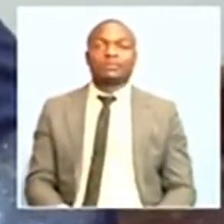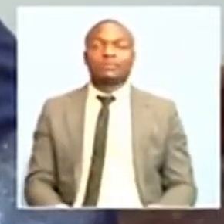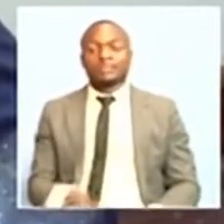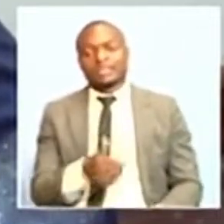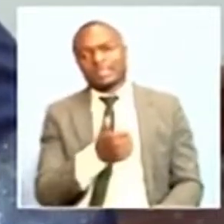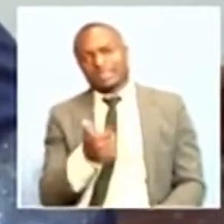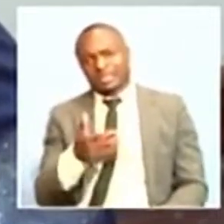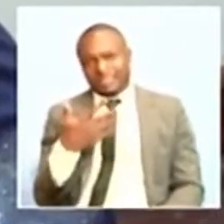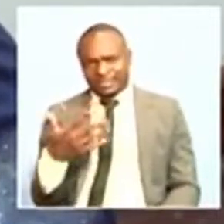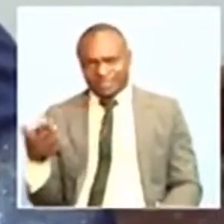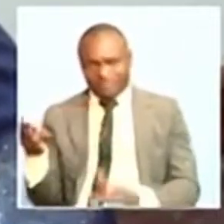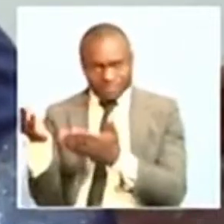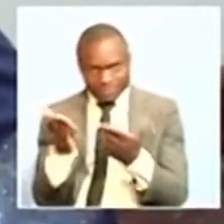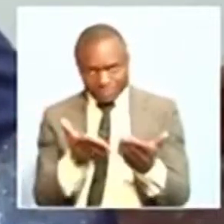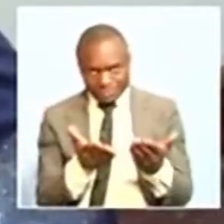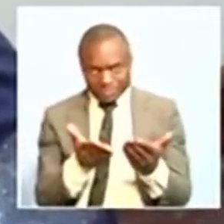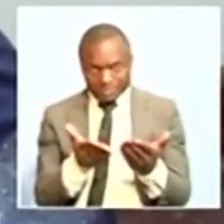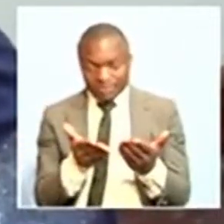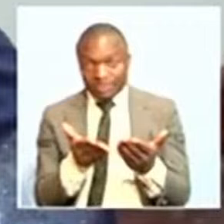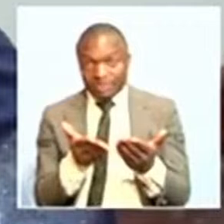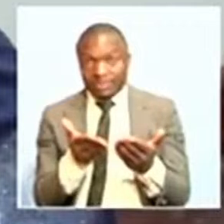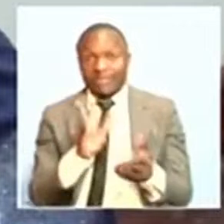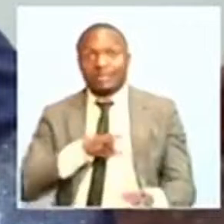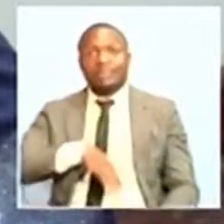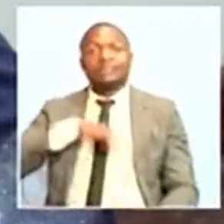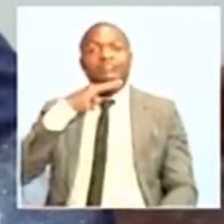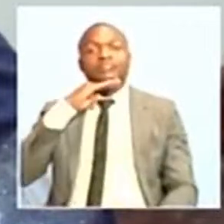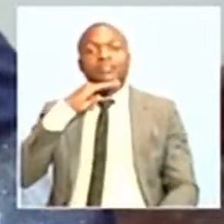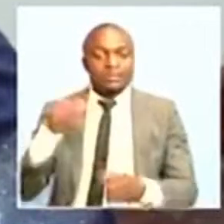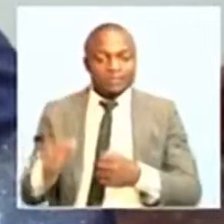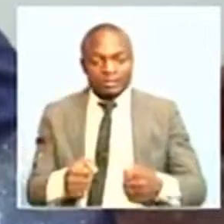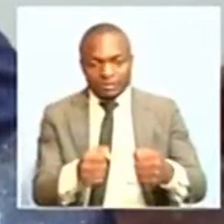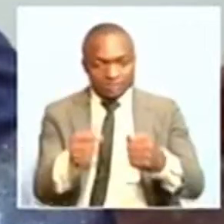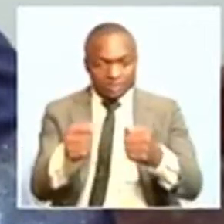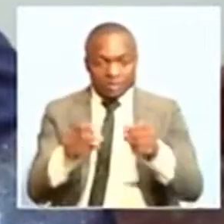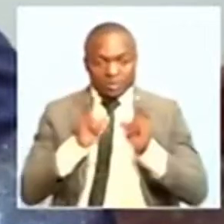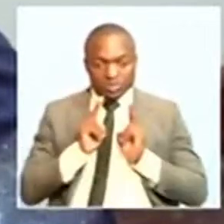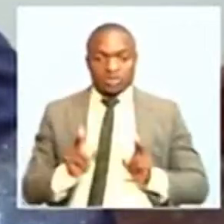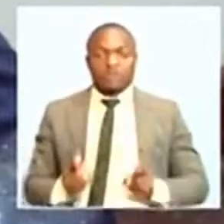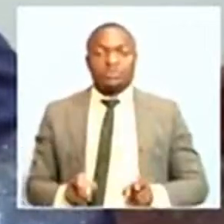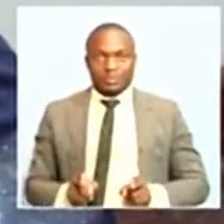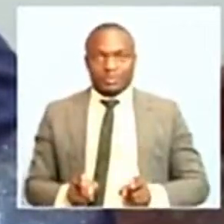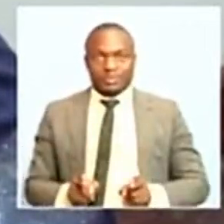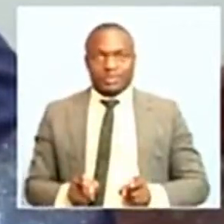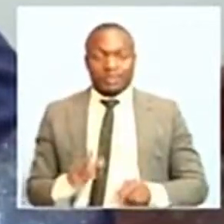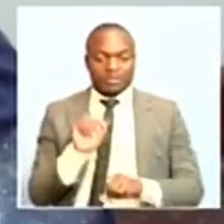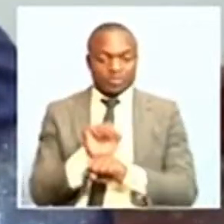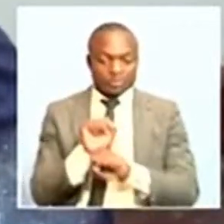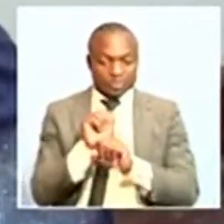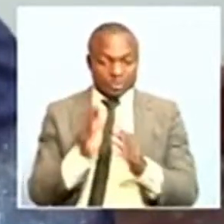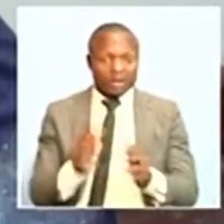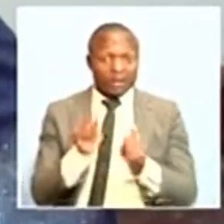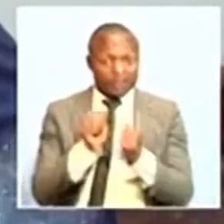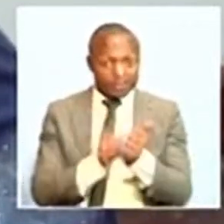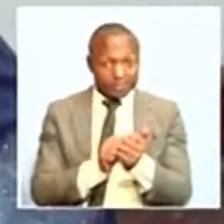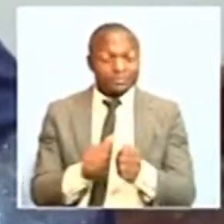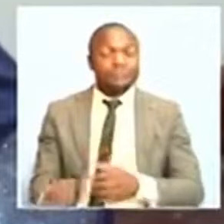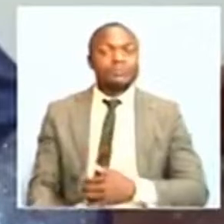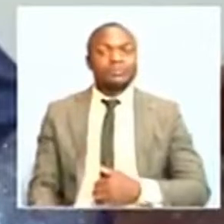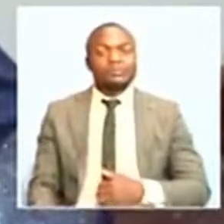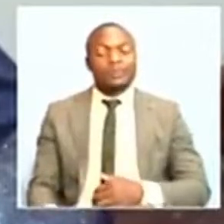Another aspect that was brought out was the adequacy of the systems and the human capital regarding